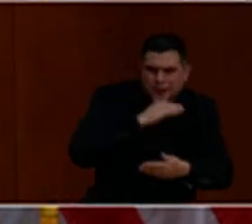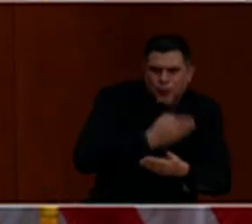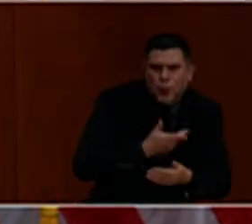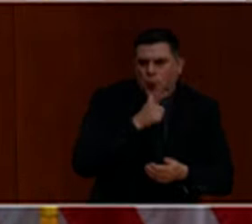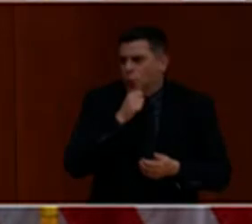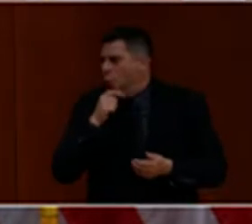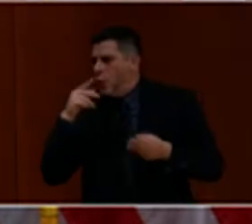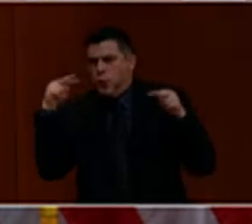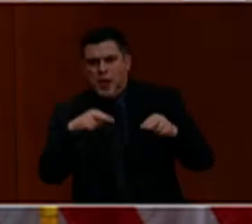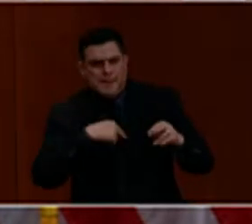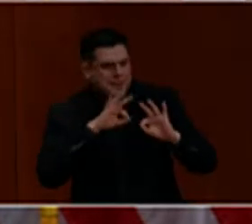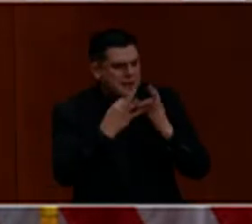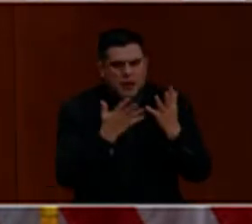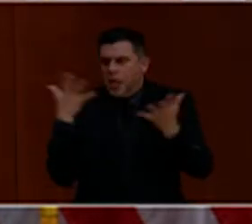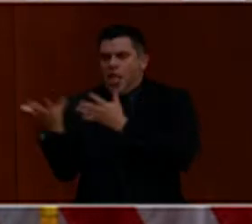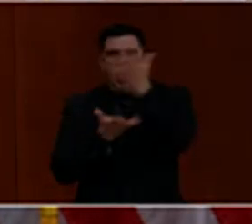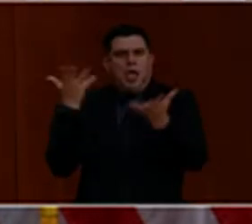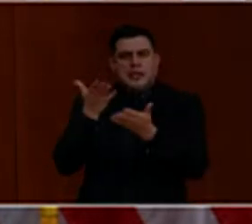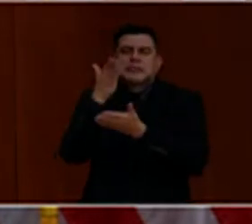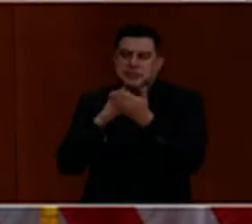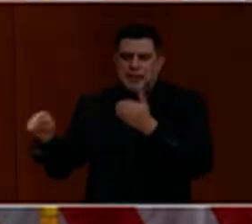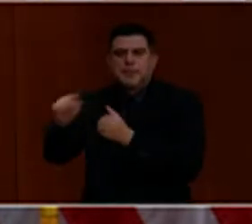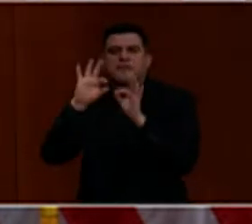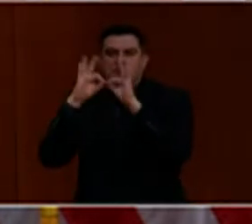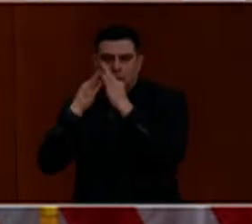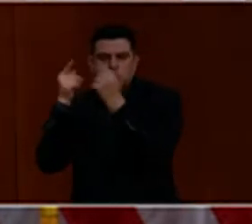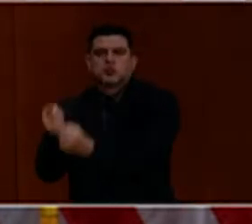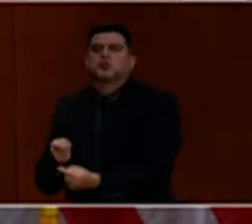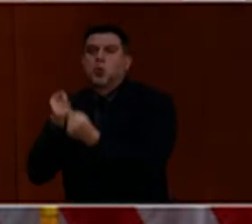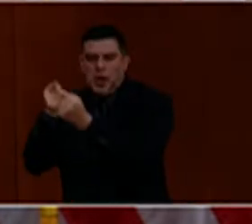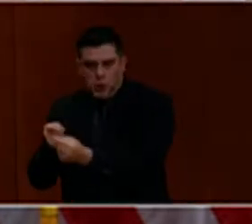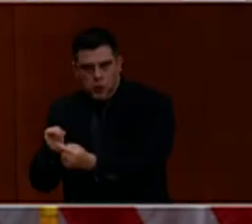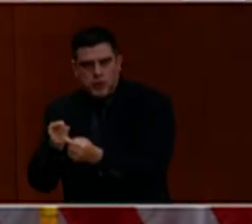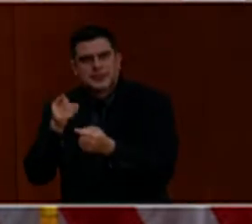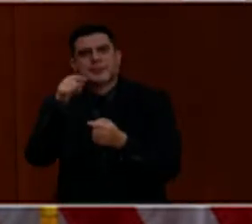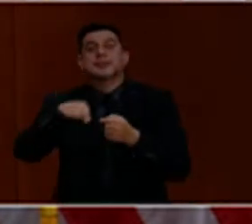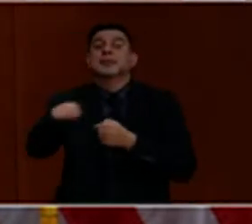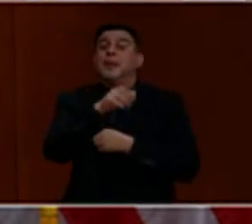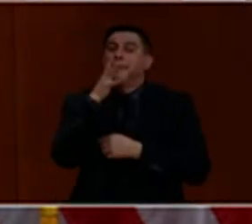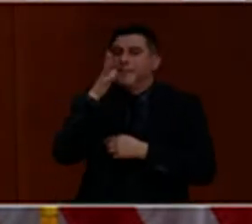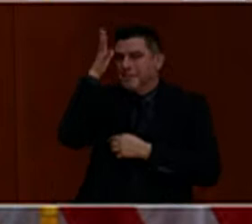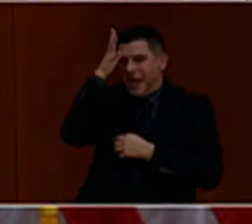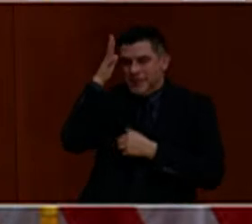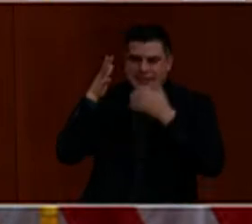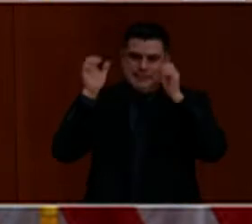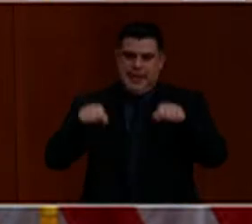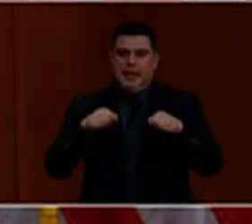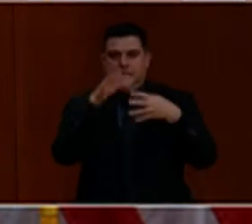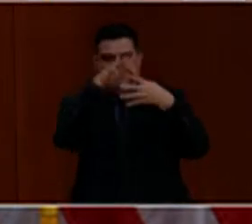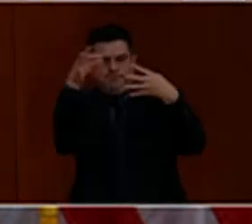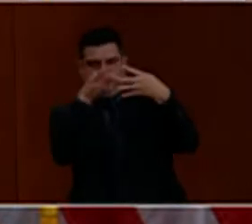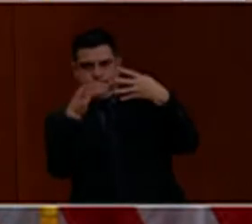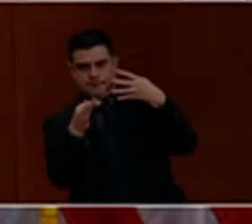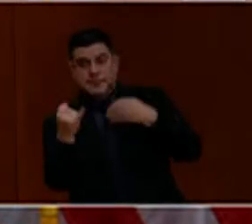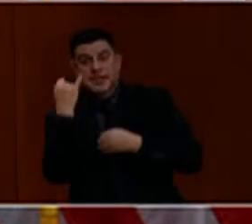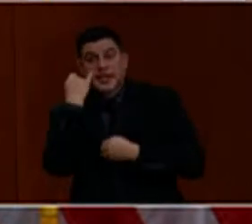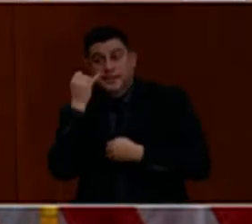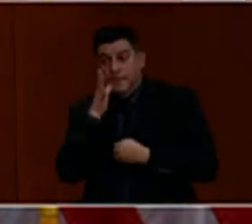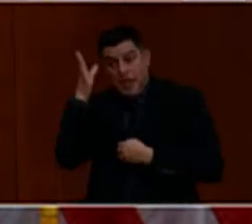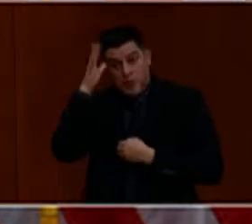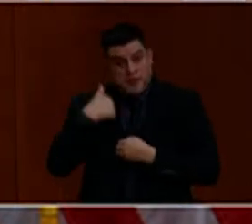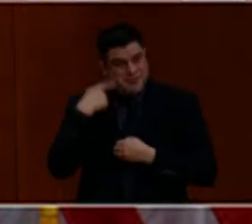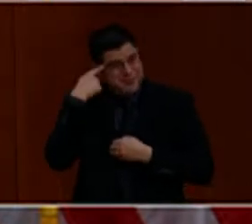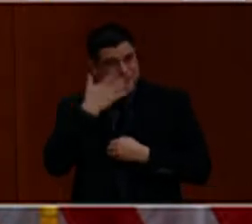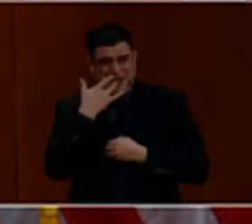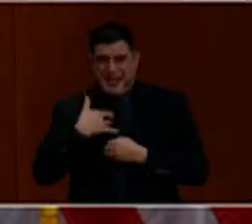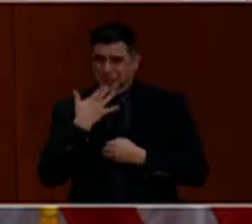for their child. If they want to have distance learning and maintain that, then I think they should absolutely be able to do that. I don't think we should tell a parent you got to